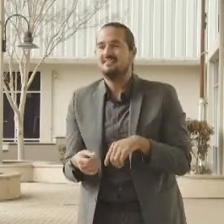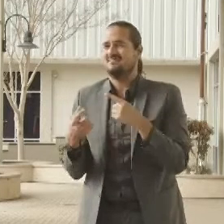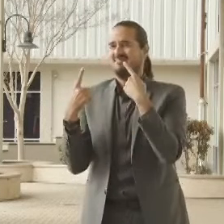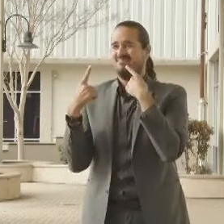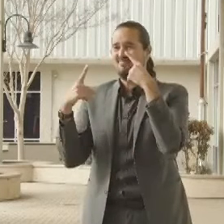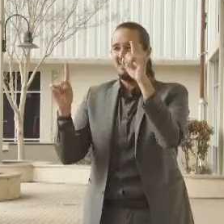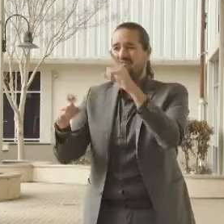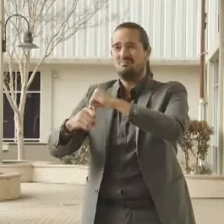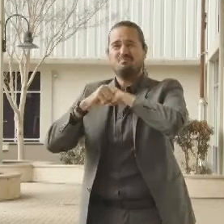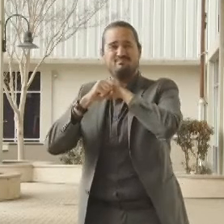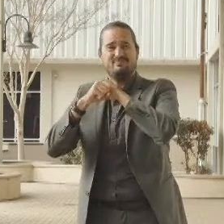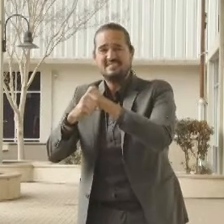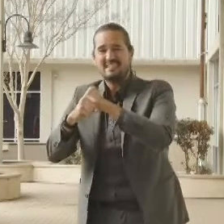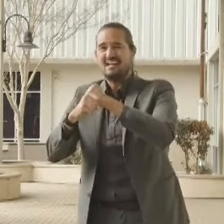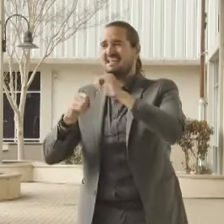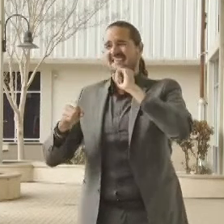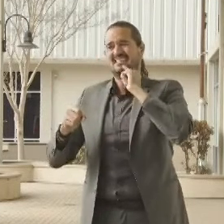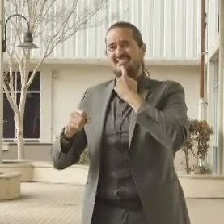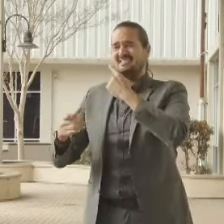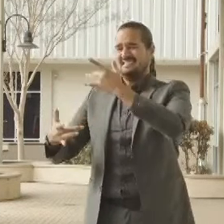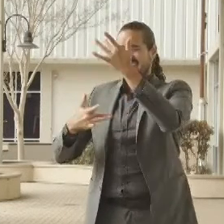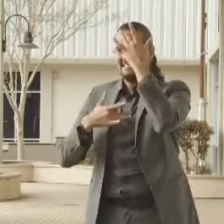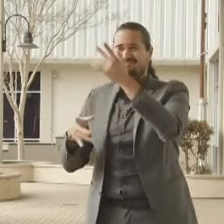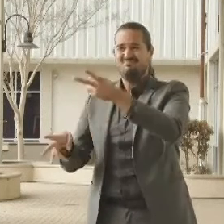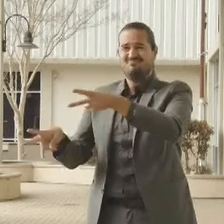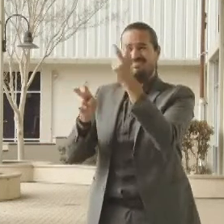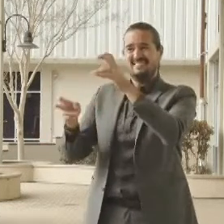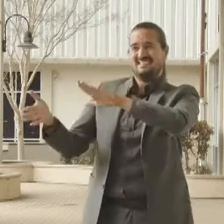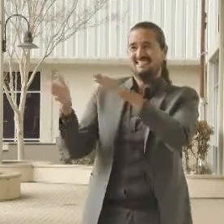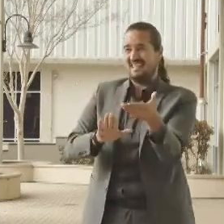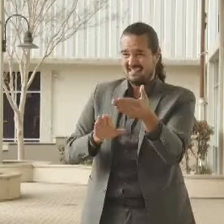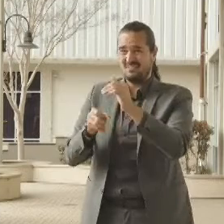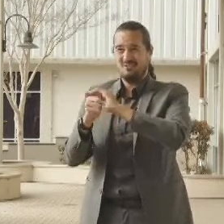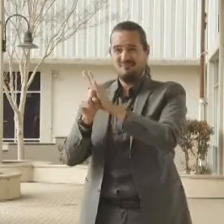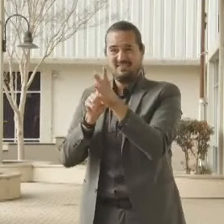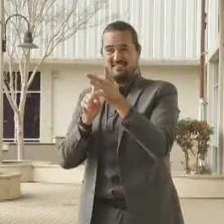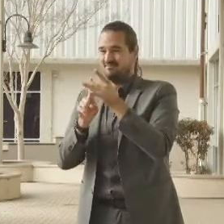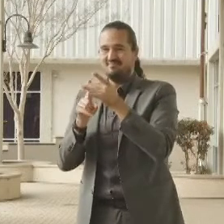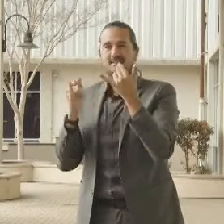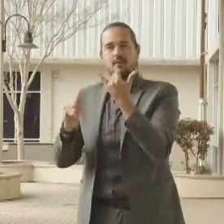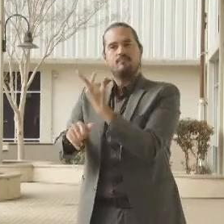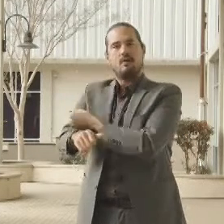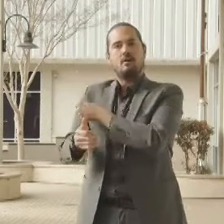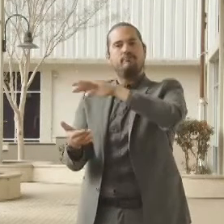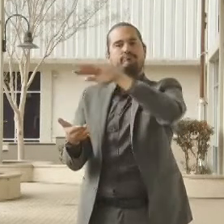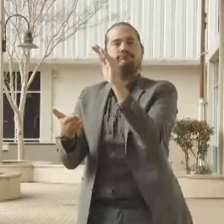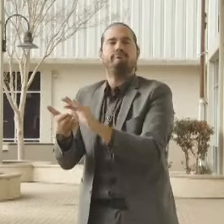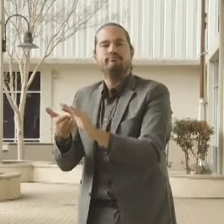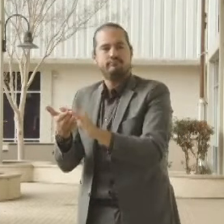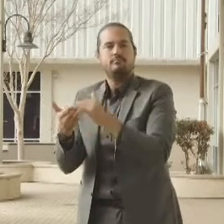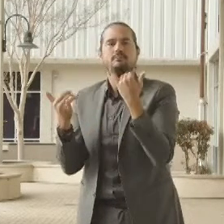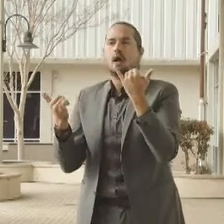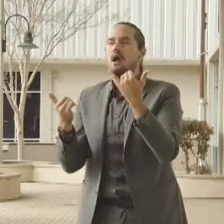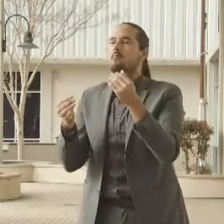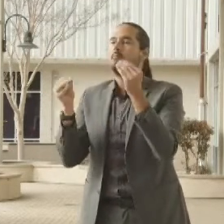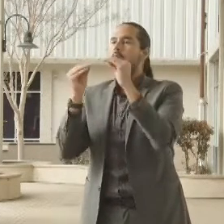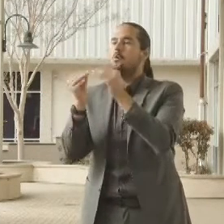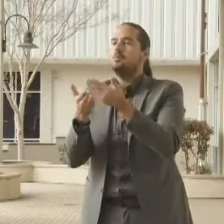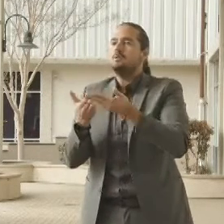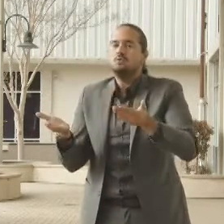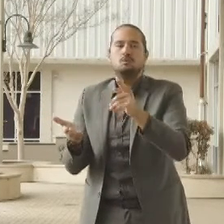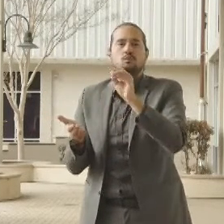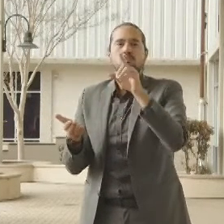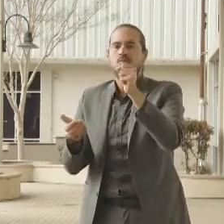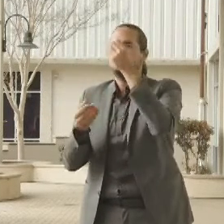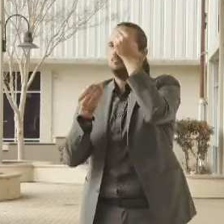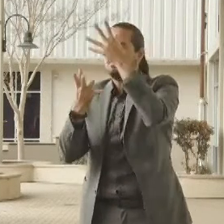of us from severe illness and death. And then we have all these other tools that we can layer on to ensure that we're protected. So that's